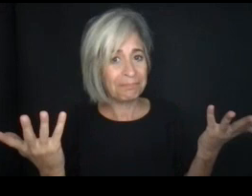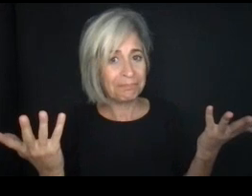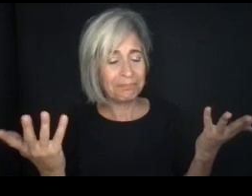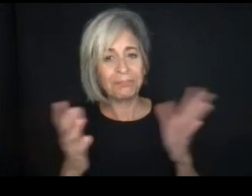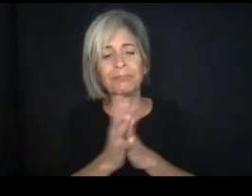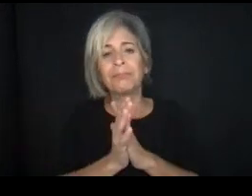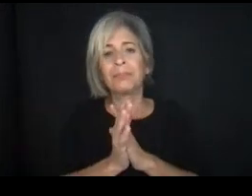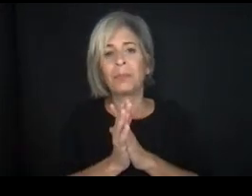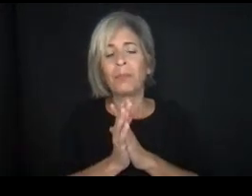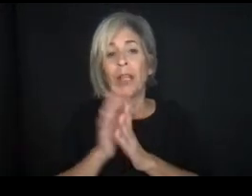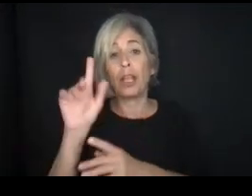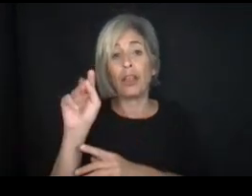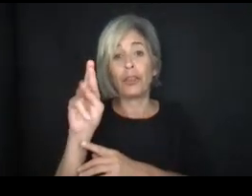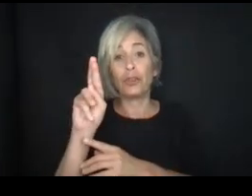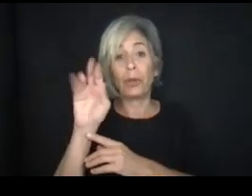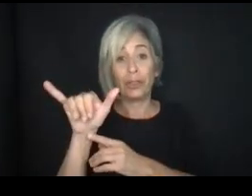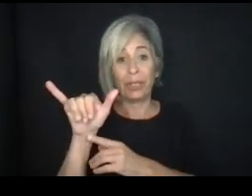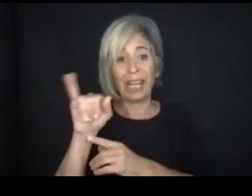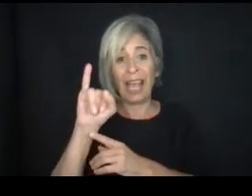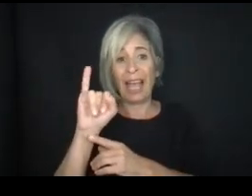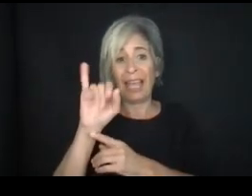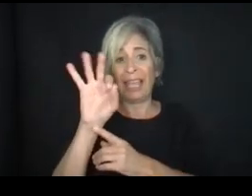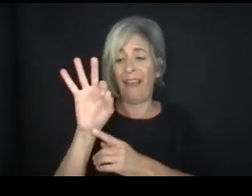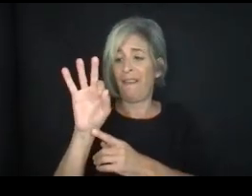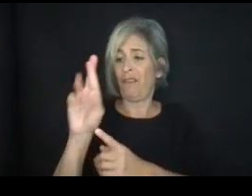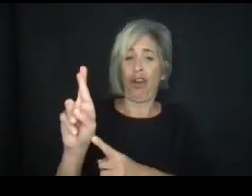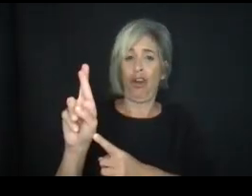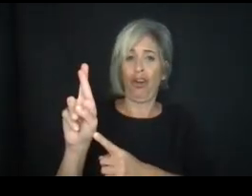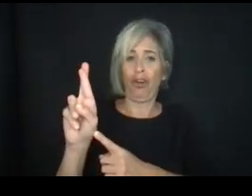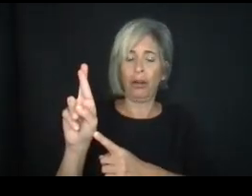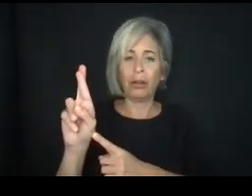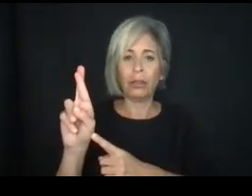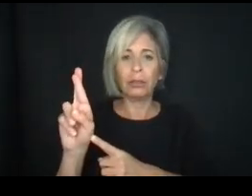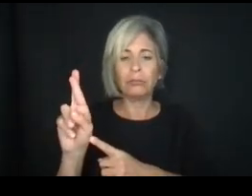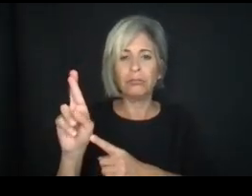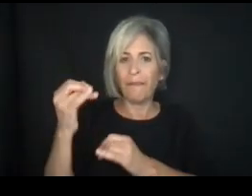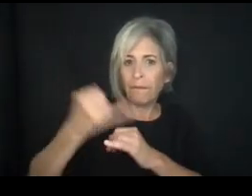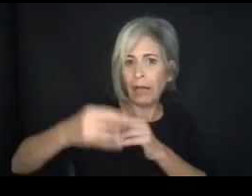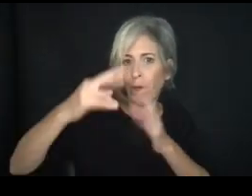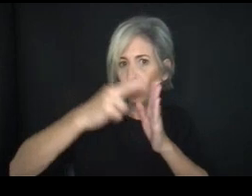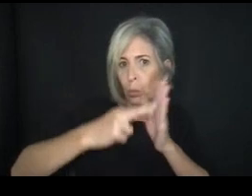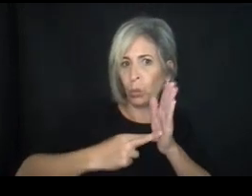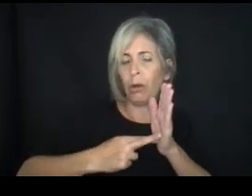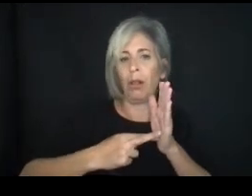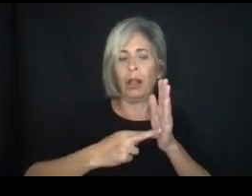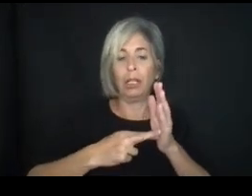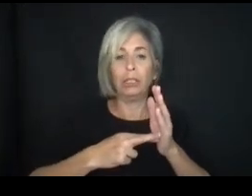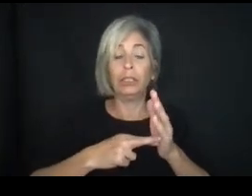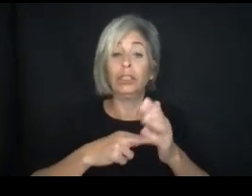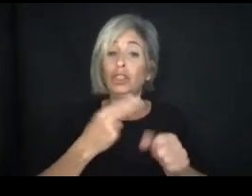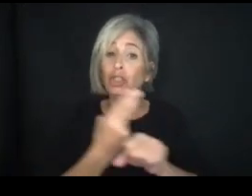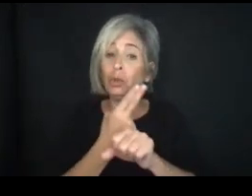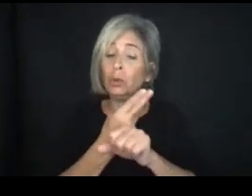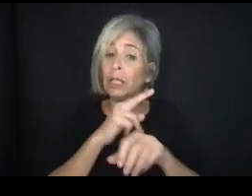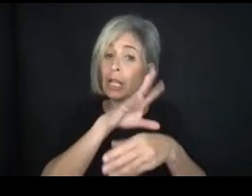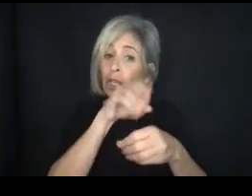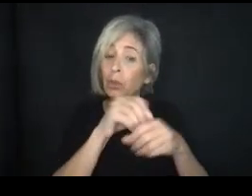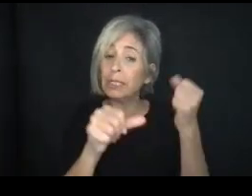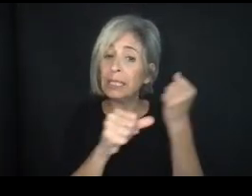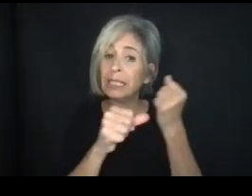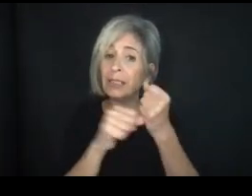the Treasury's IFR, the interim final rule, the eligible uses include assistance to